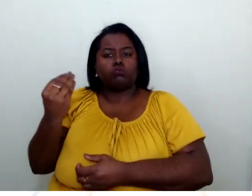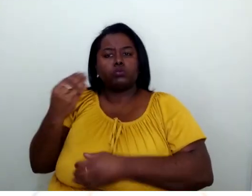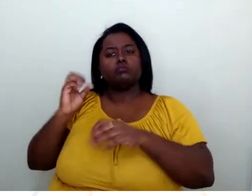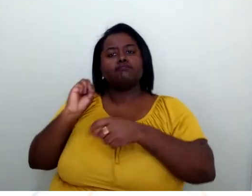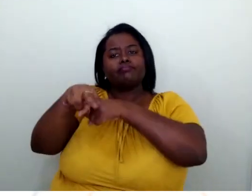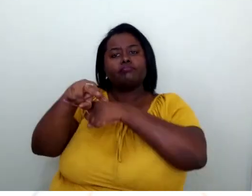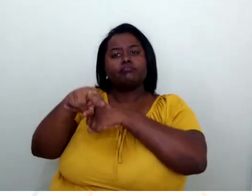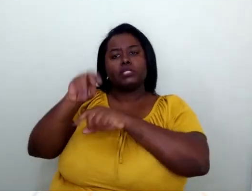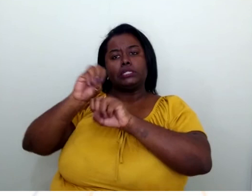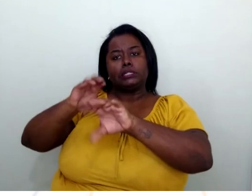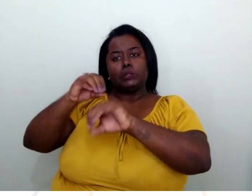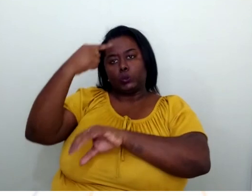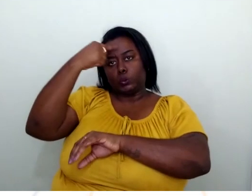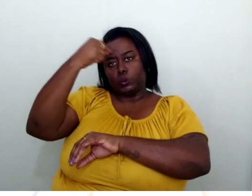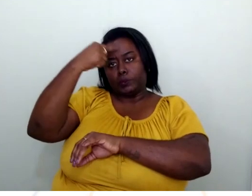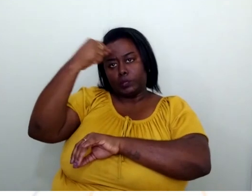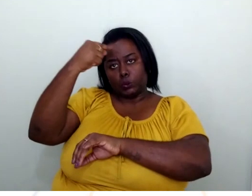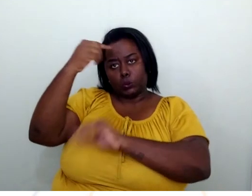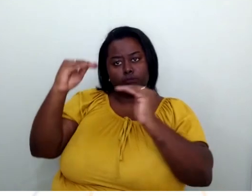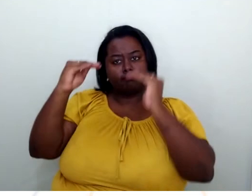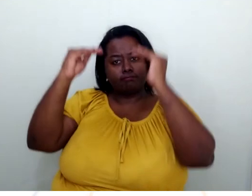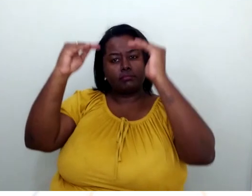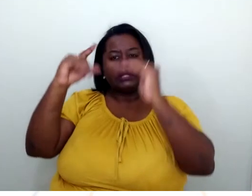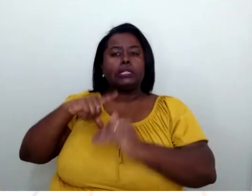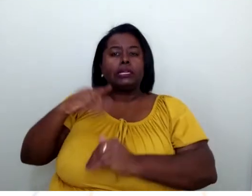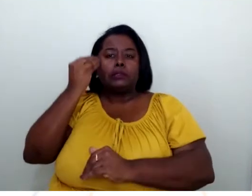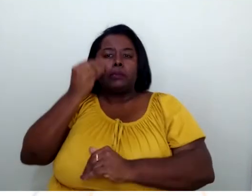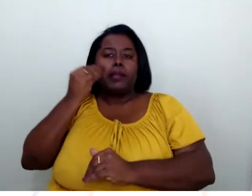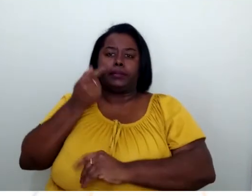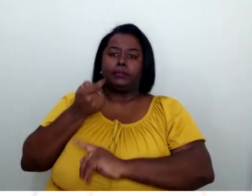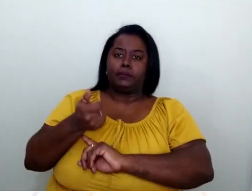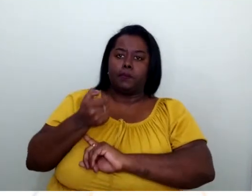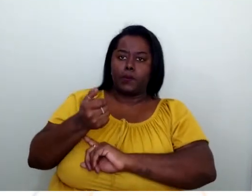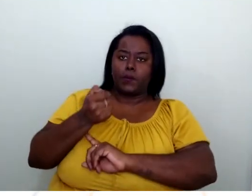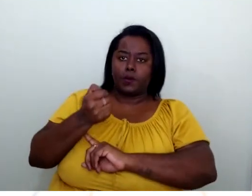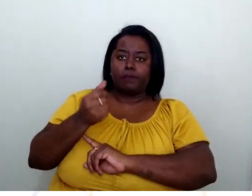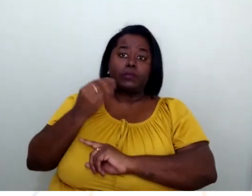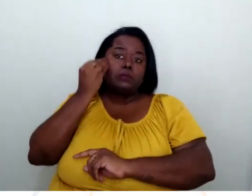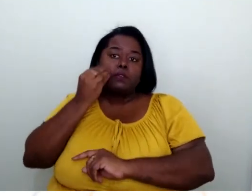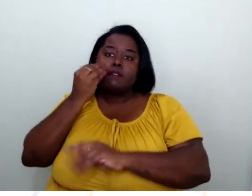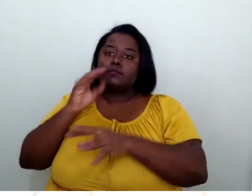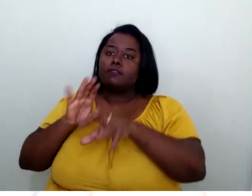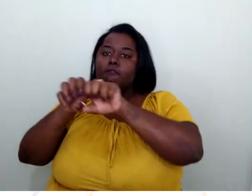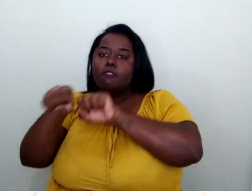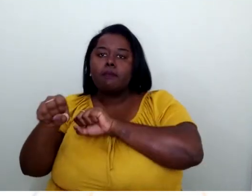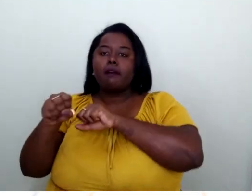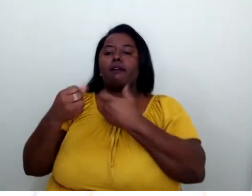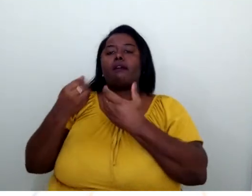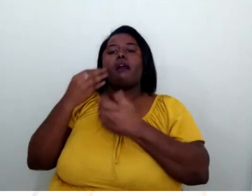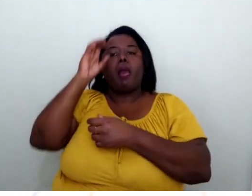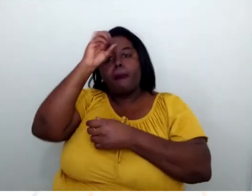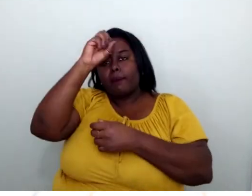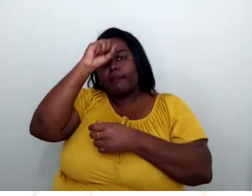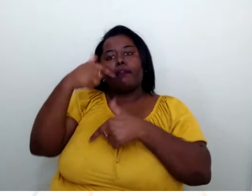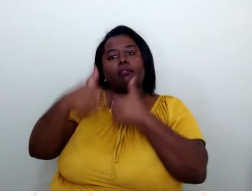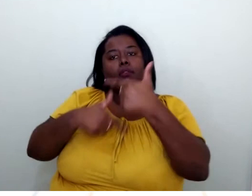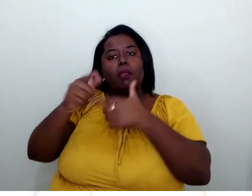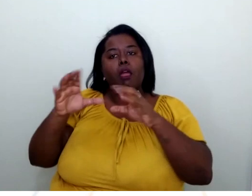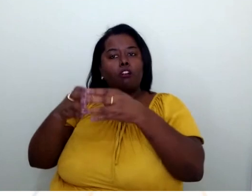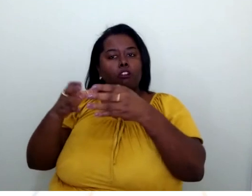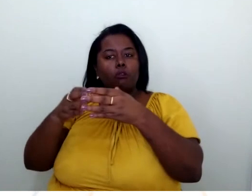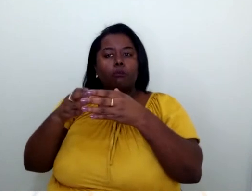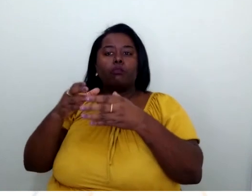them feedback, their peer, giving them feedback about the goals. So 3 ideas for really, really helping to create that